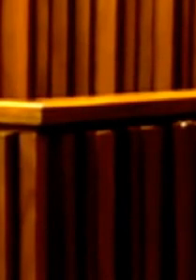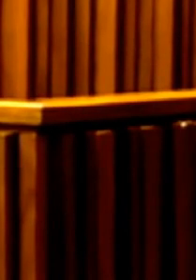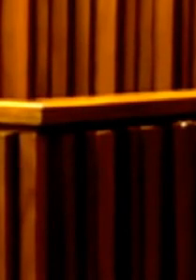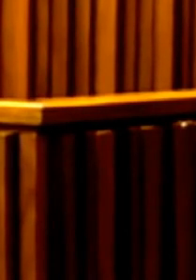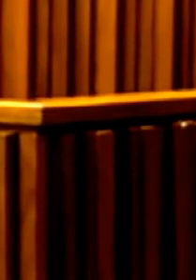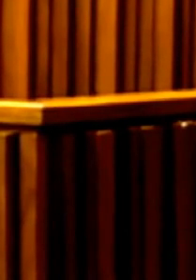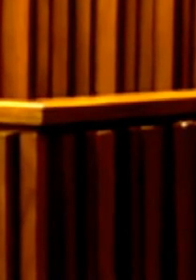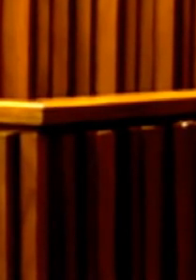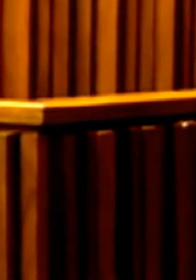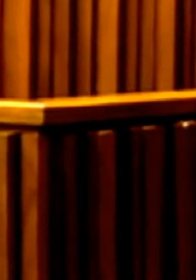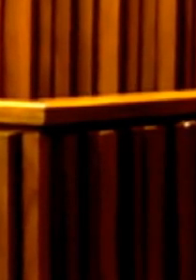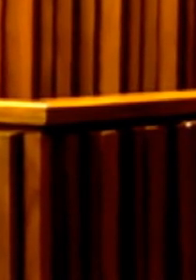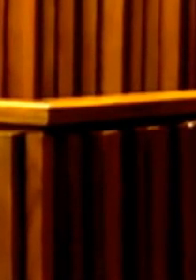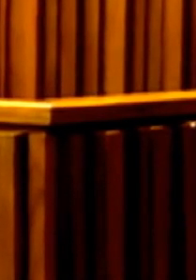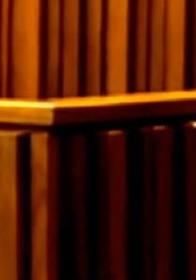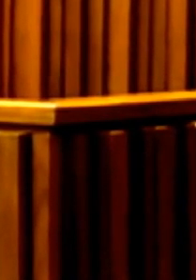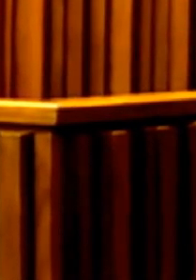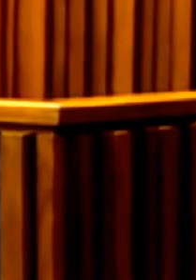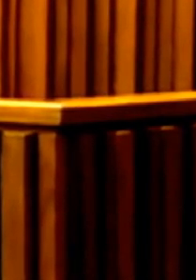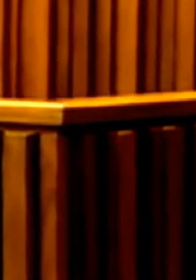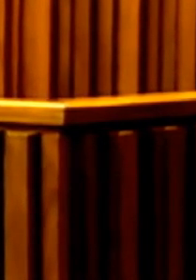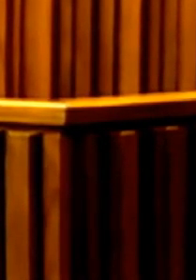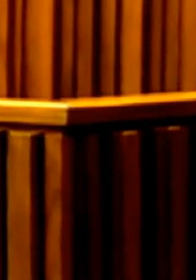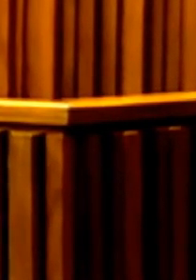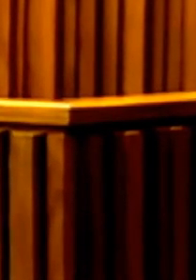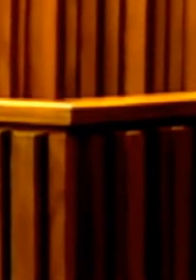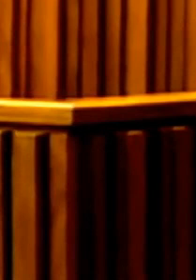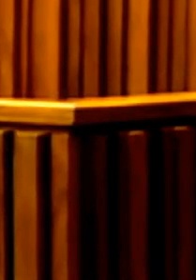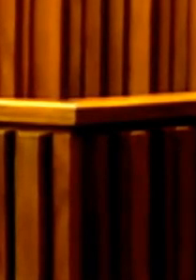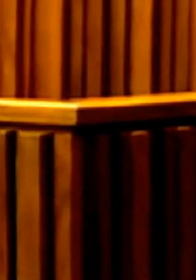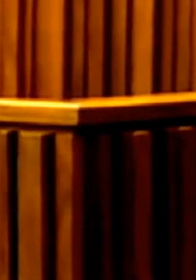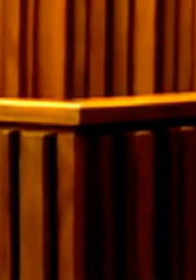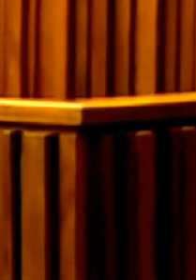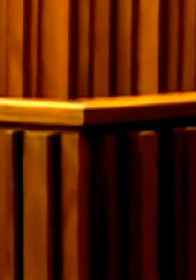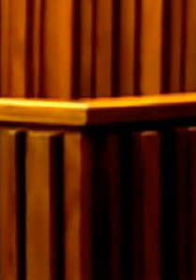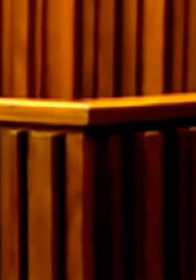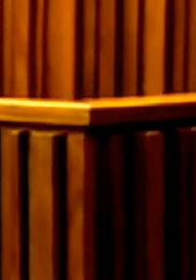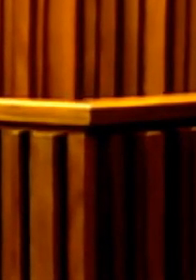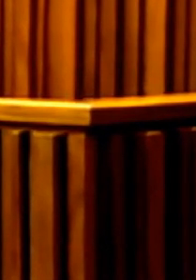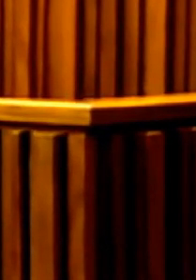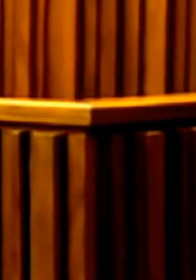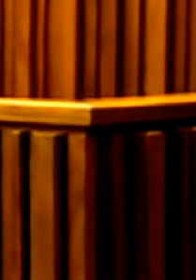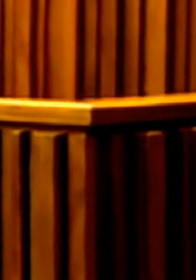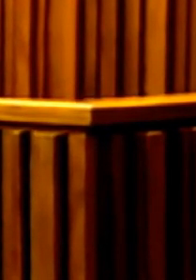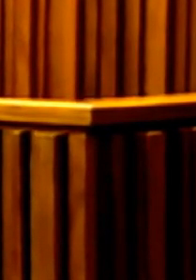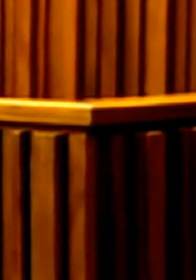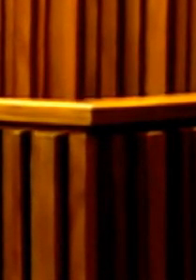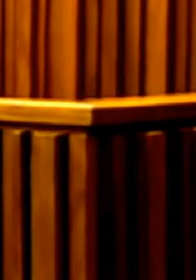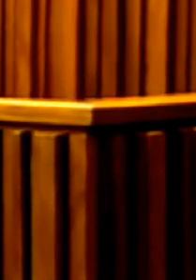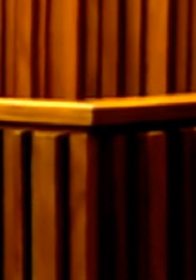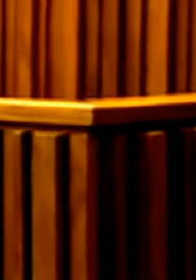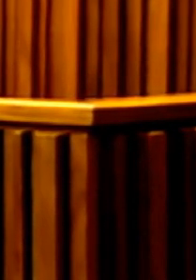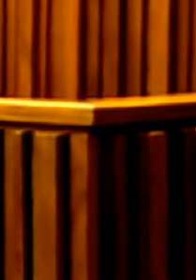judge yesterday, that in this particular matter, Mr. Richard Mdluli, of course, had been